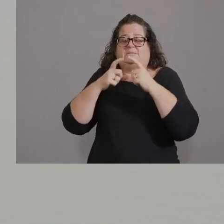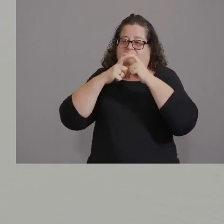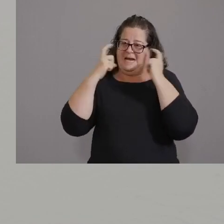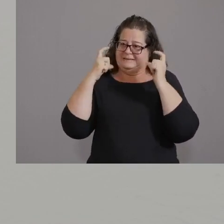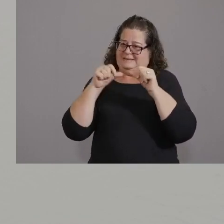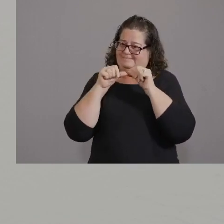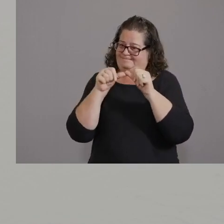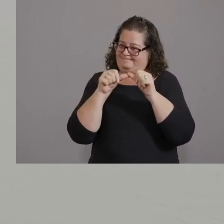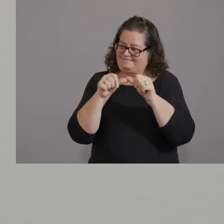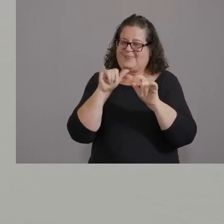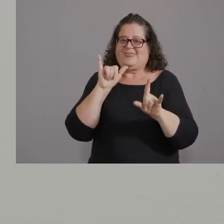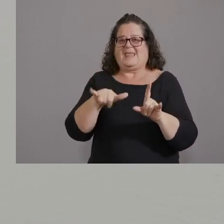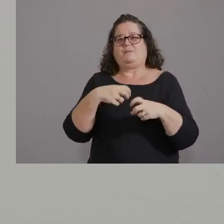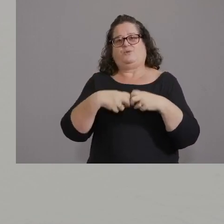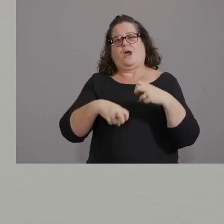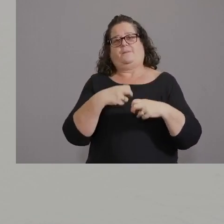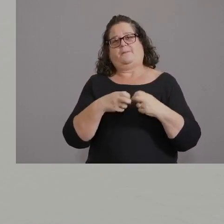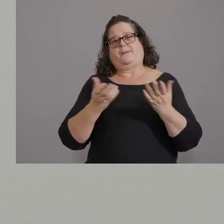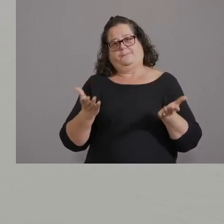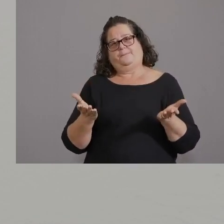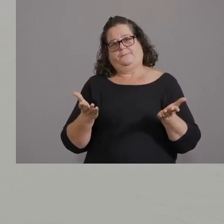that.